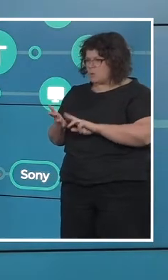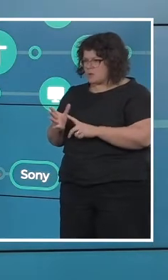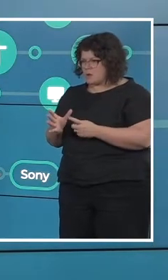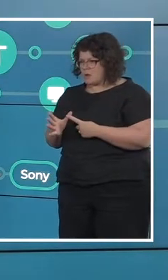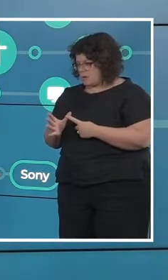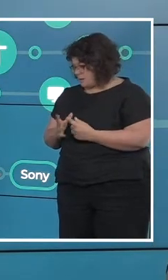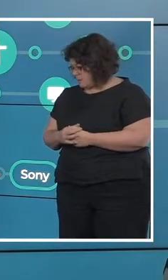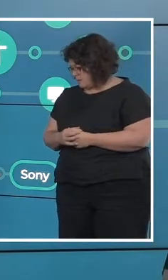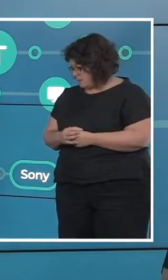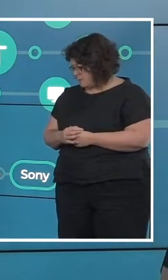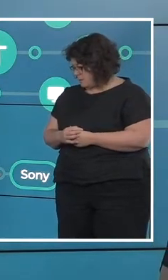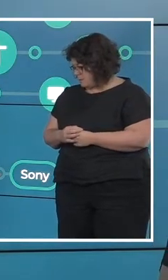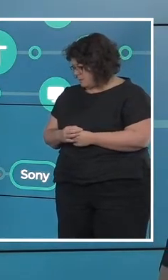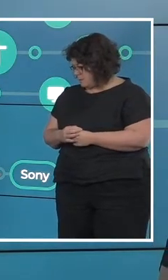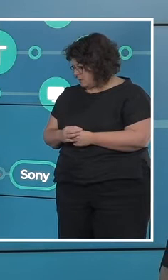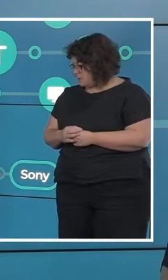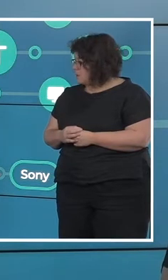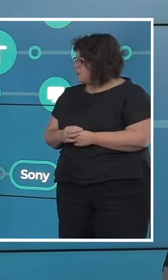It is located in small